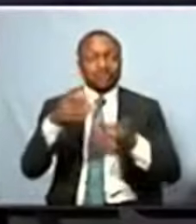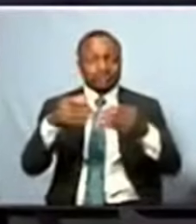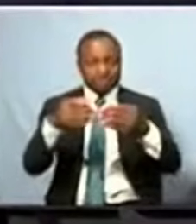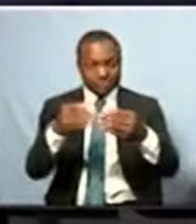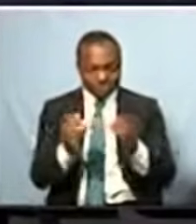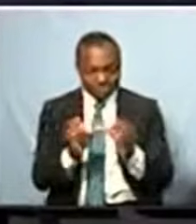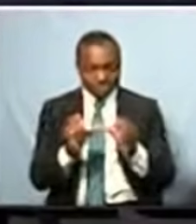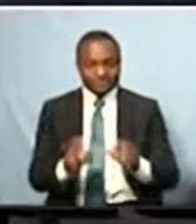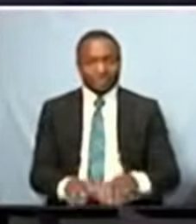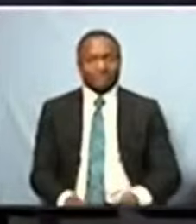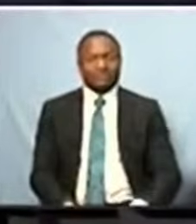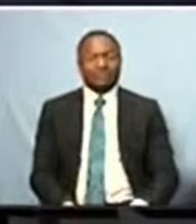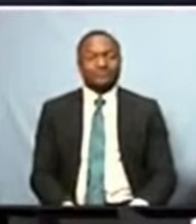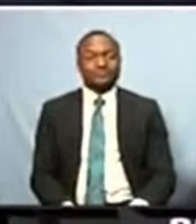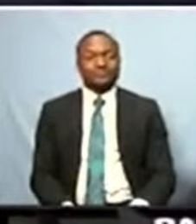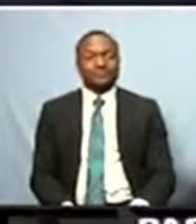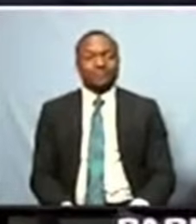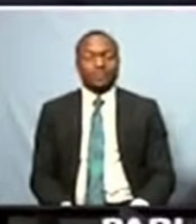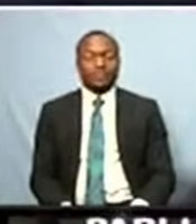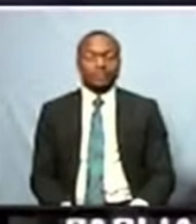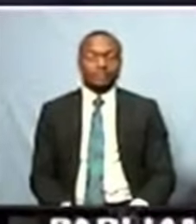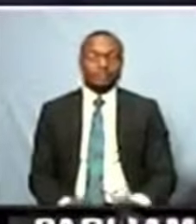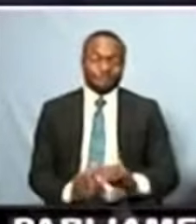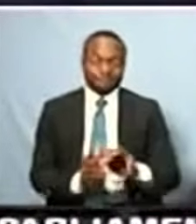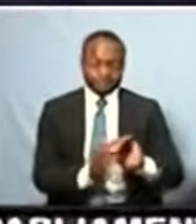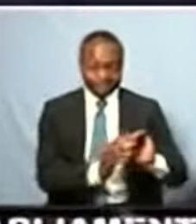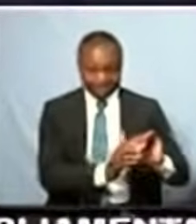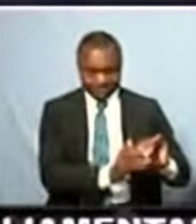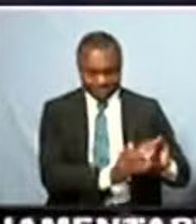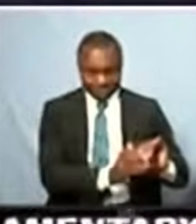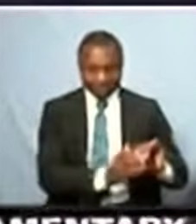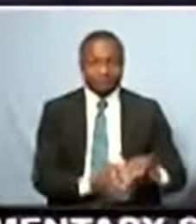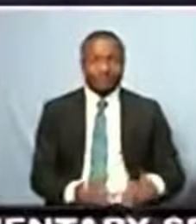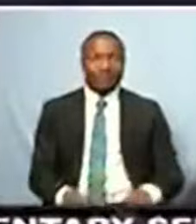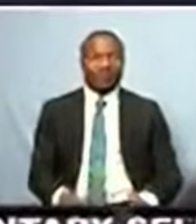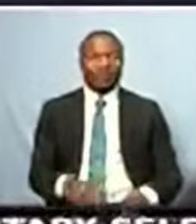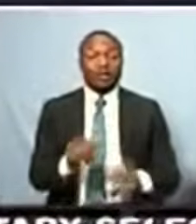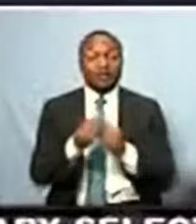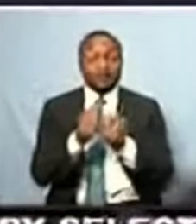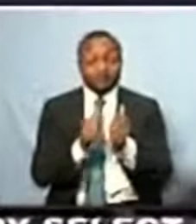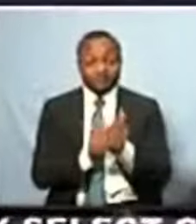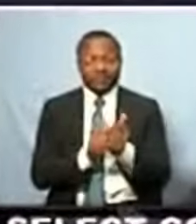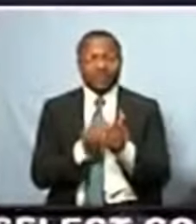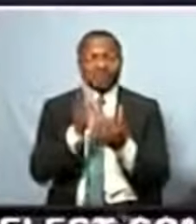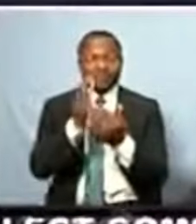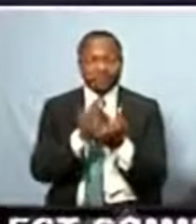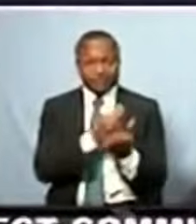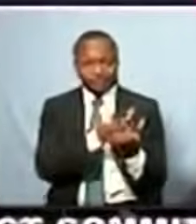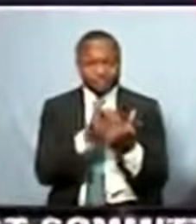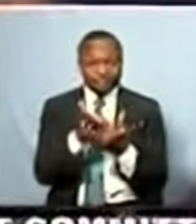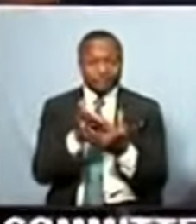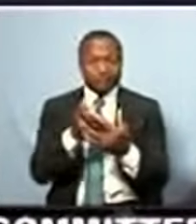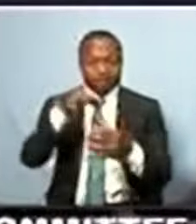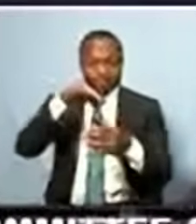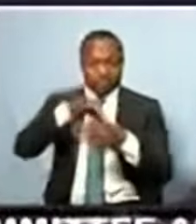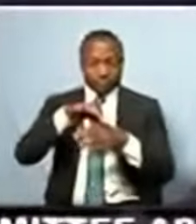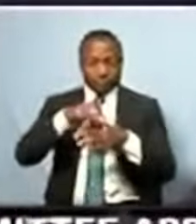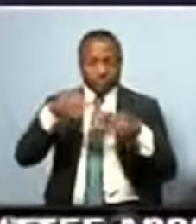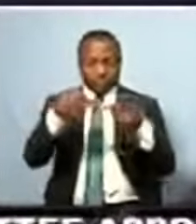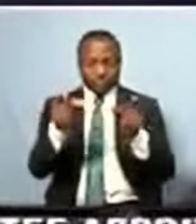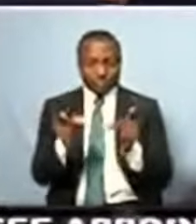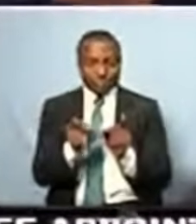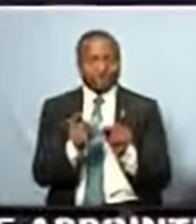constituencies. In terms of delimitation of polling stations, I'll invite Acting Director to speak